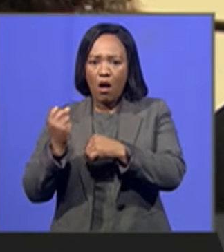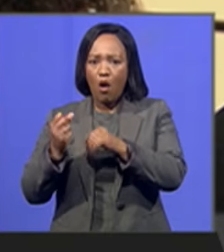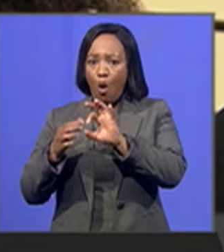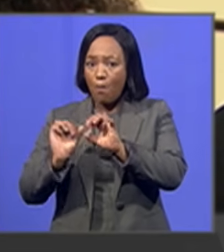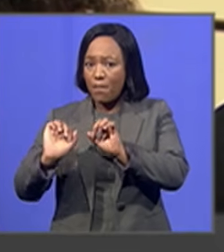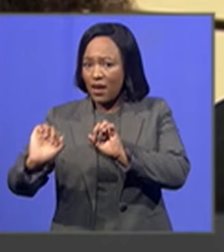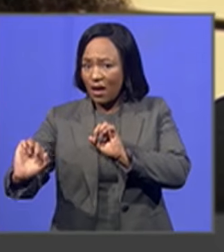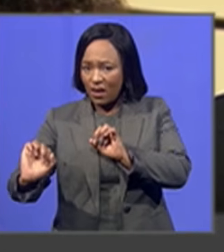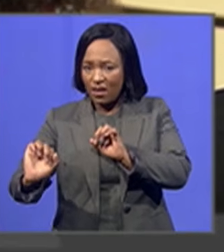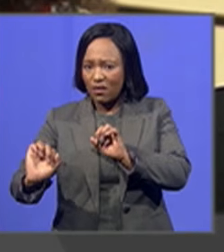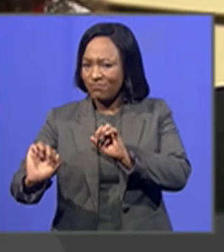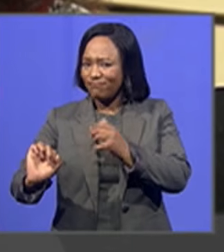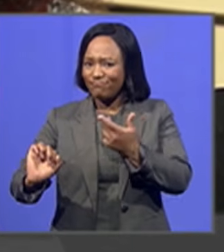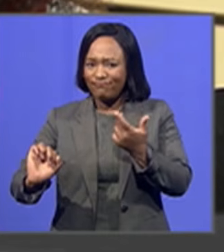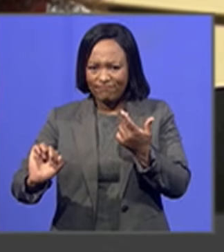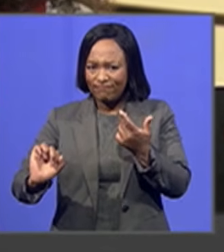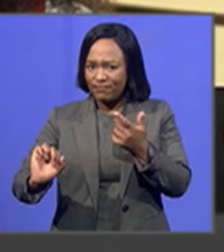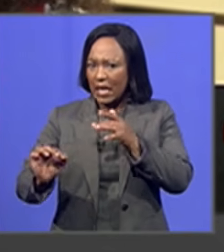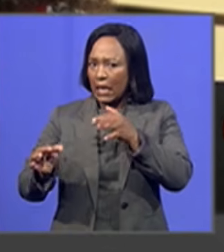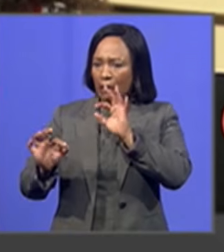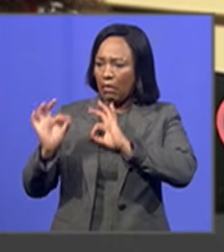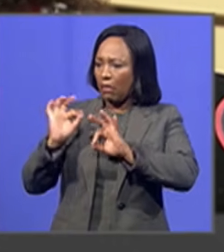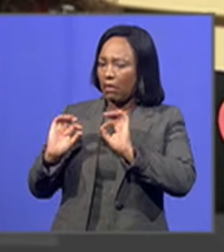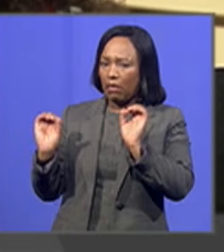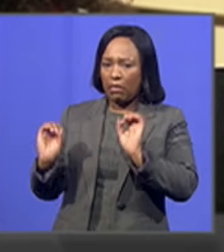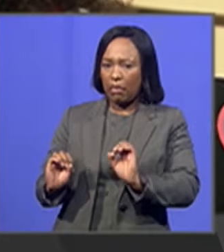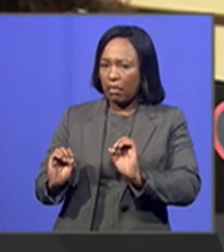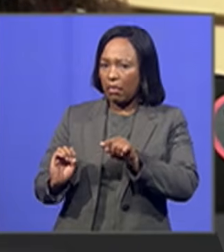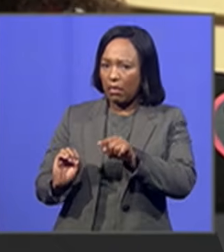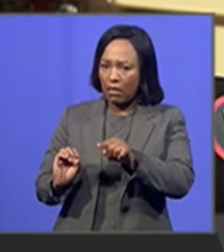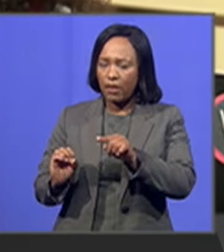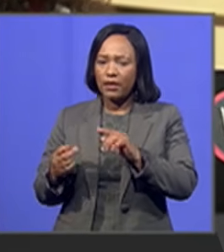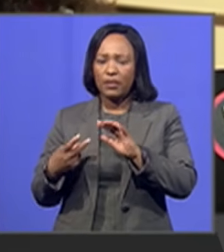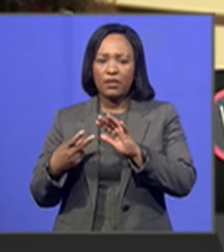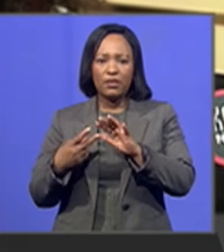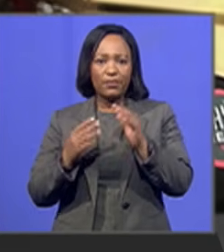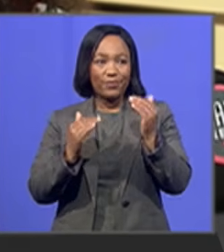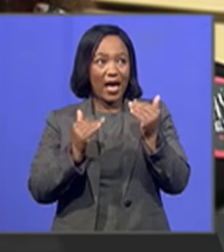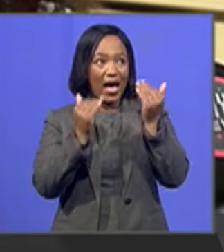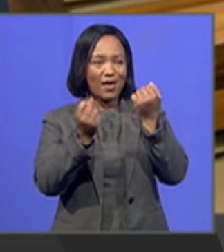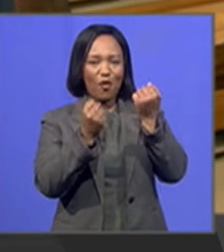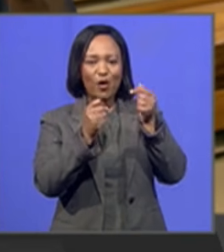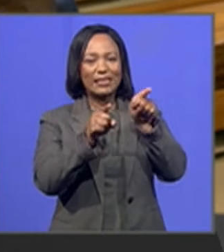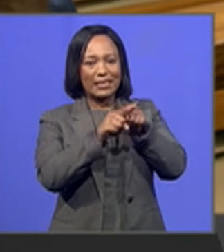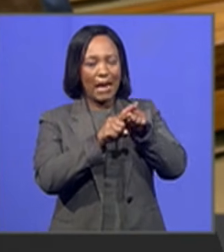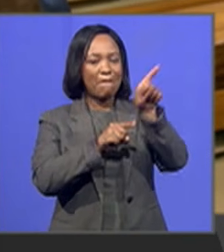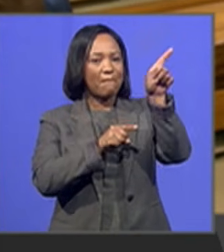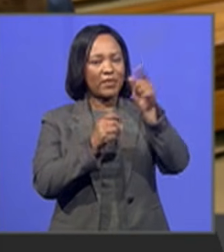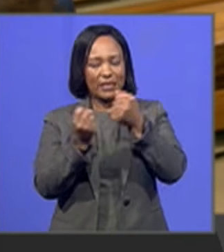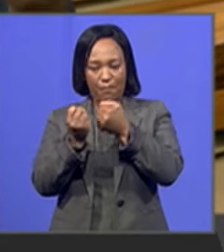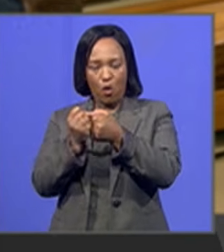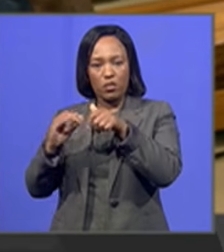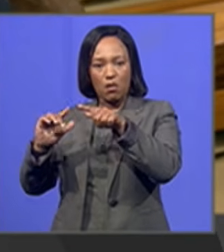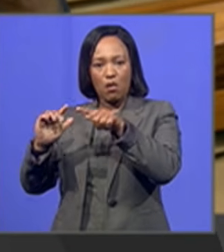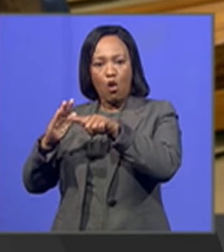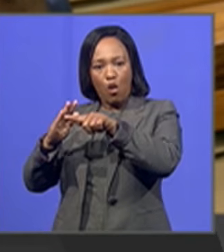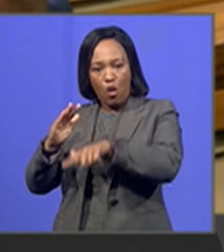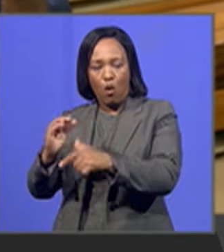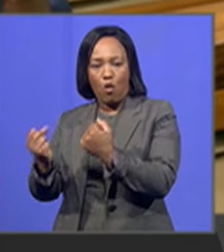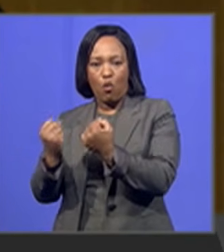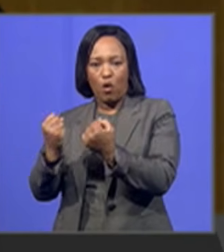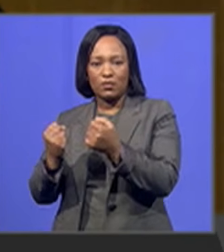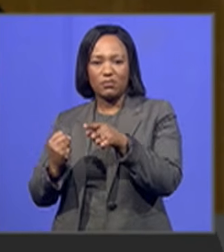in his place. Hence why the High Court agreed with the lower court that the lower